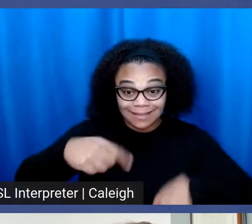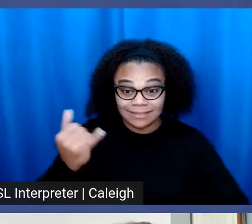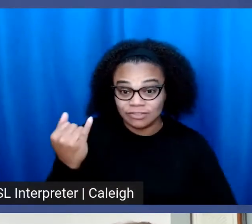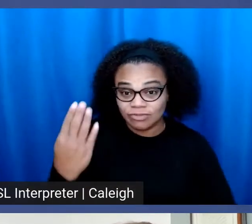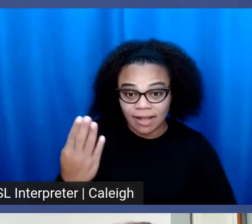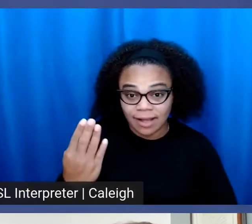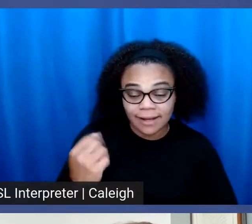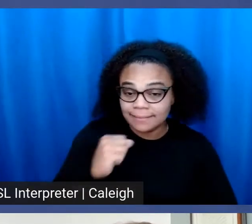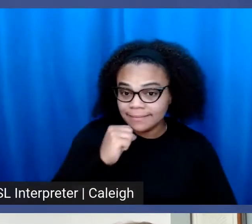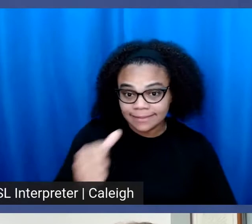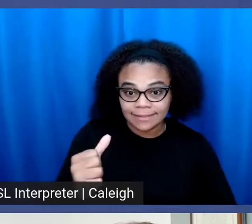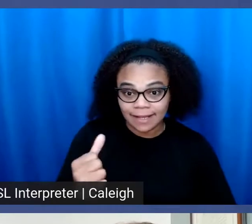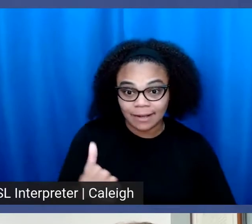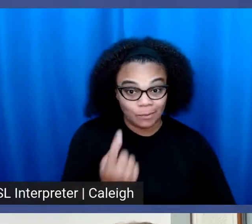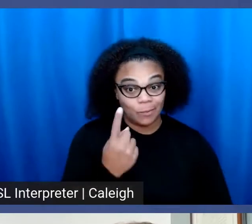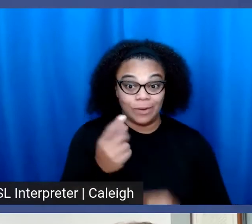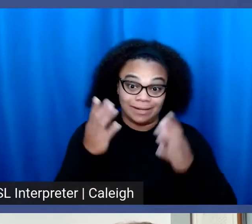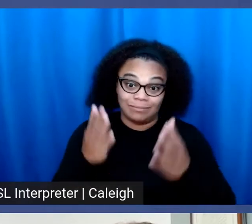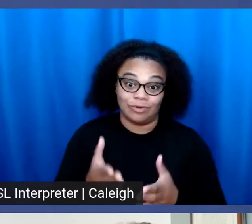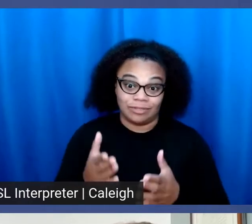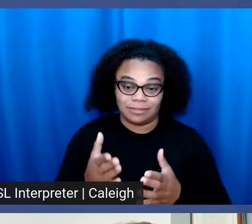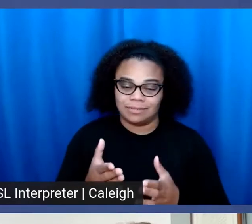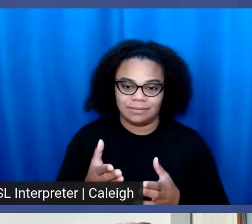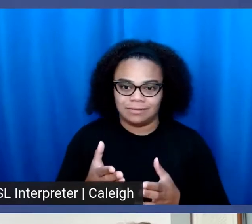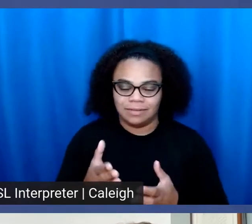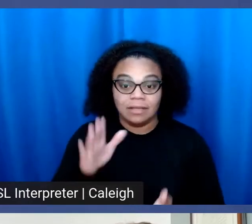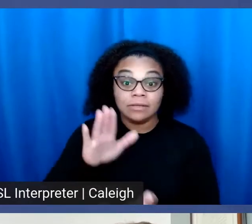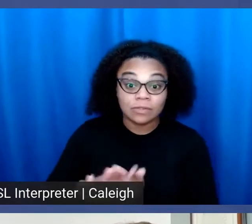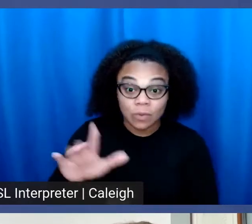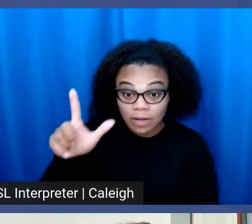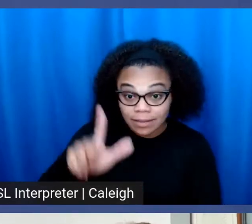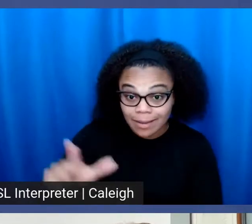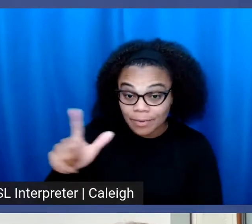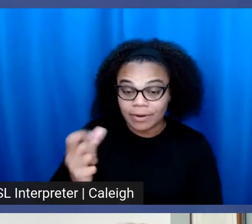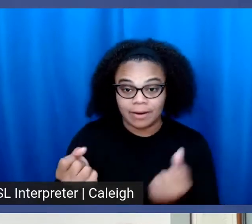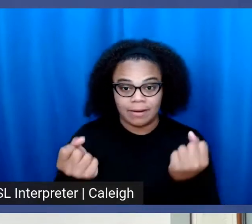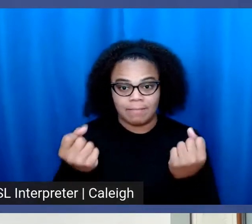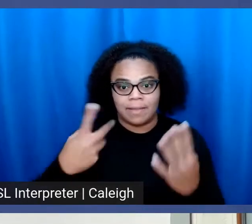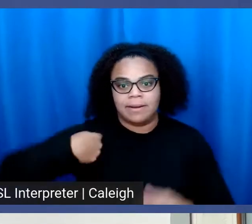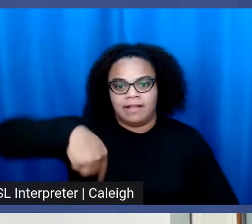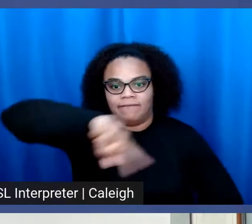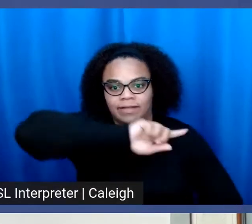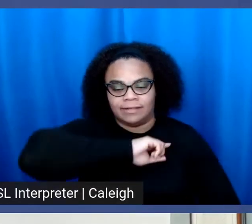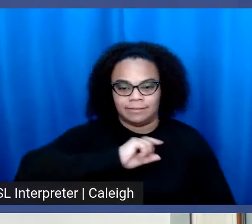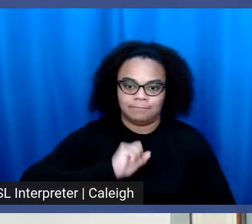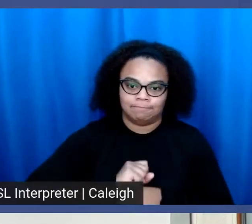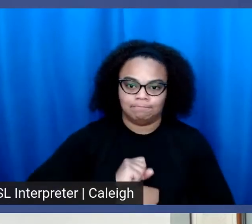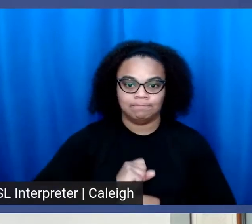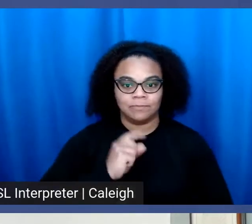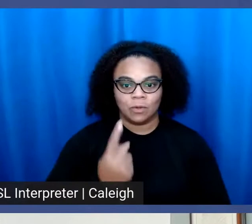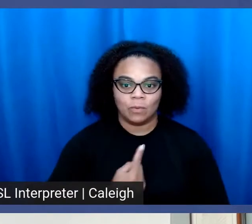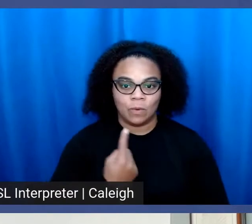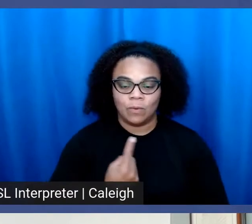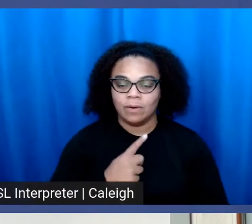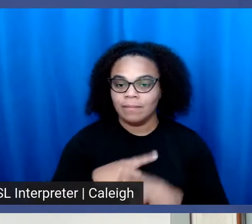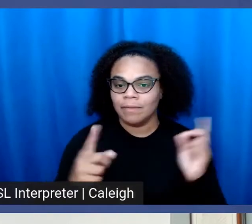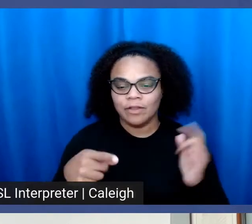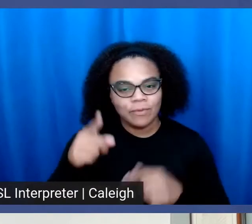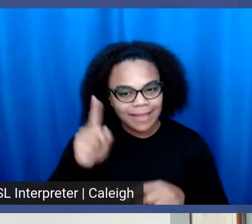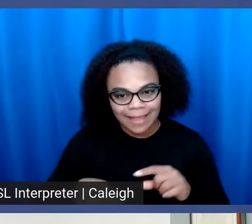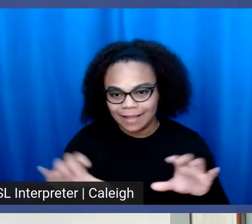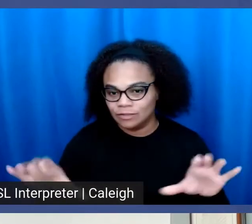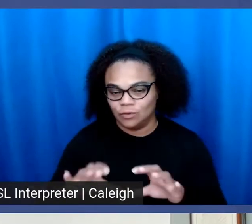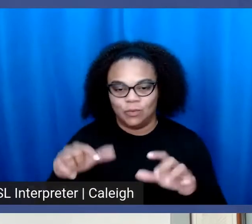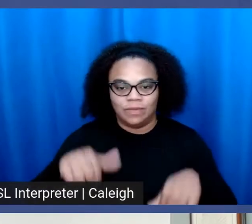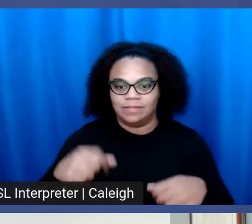Especially in a school library, many of us are used to being sole practitioners, and you cannot do this alone. You need to